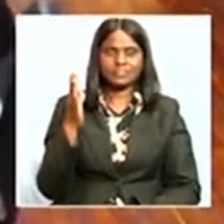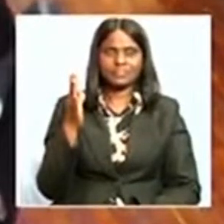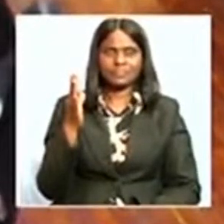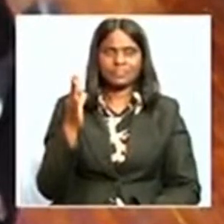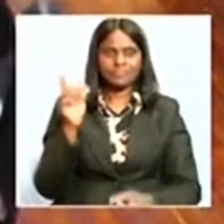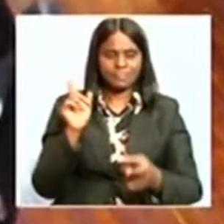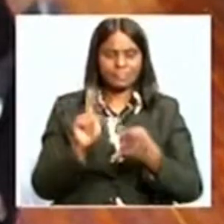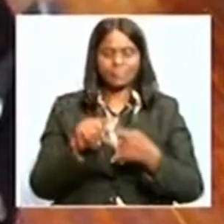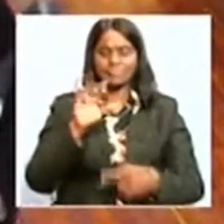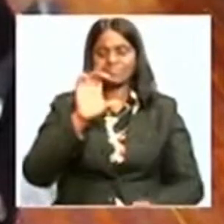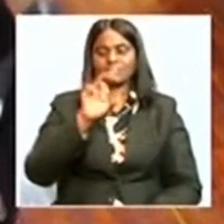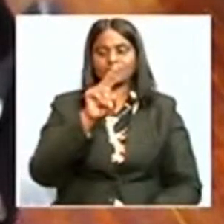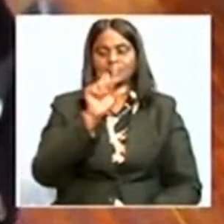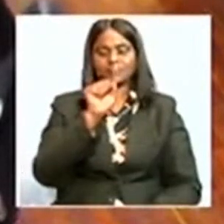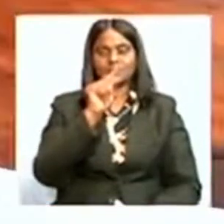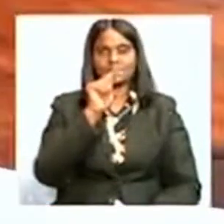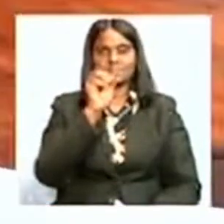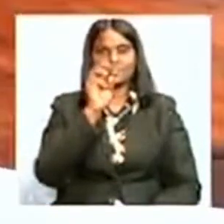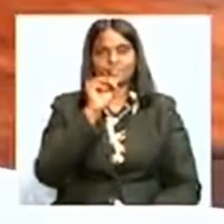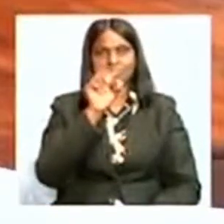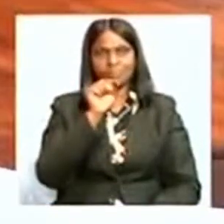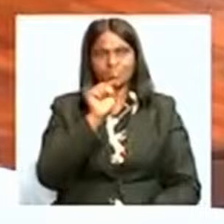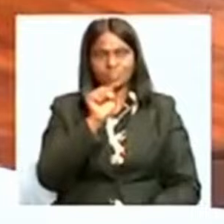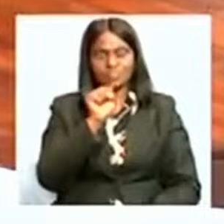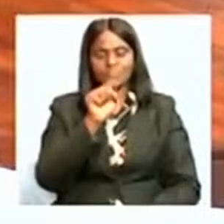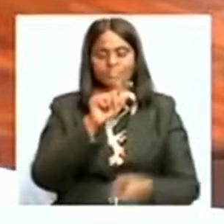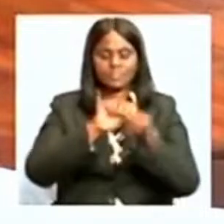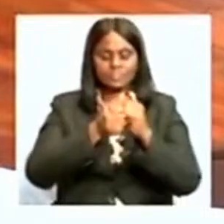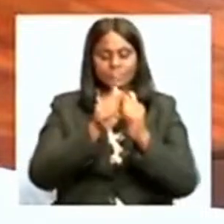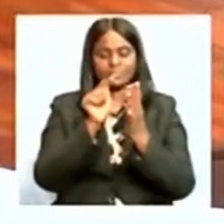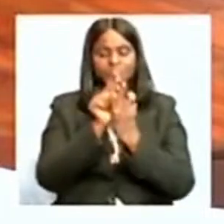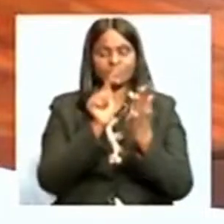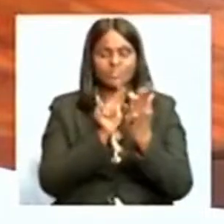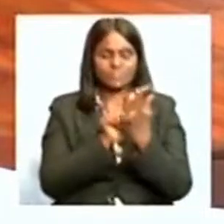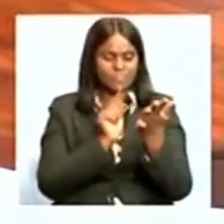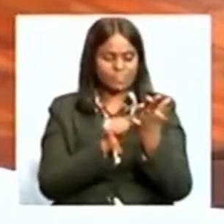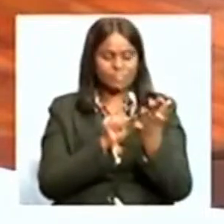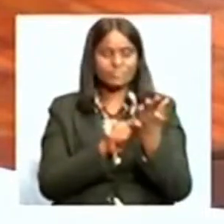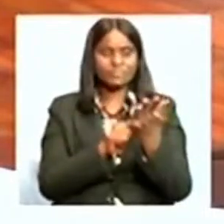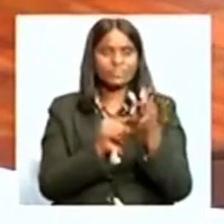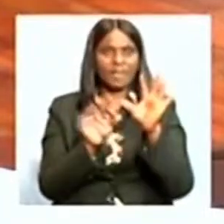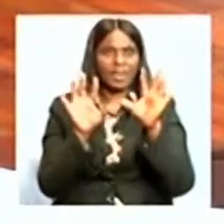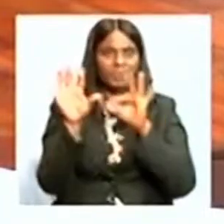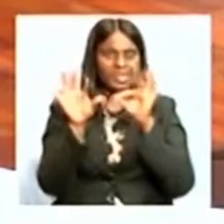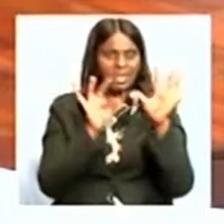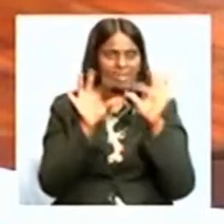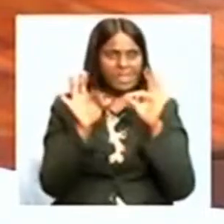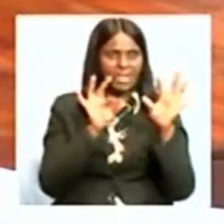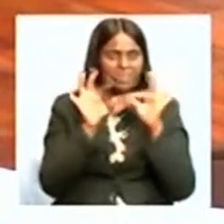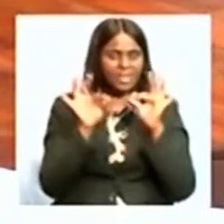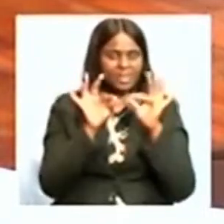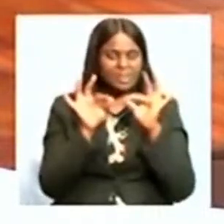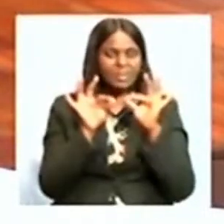the Customs and Excise Amendment Bill. If you can pick that one,